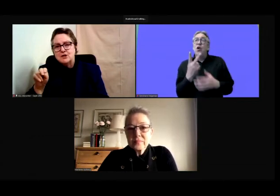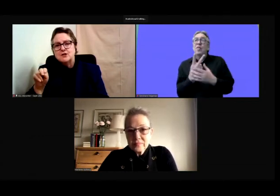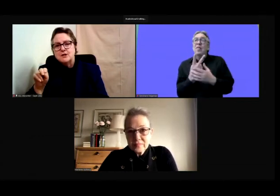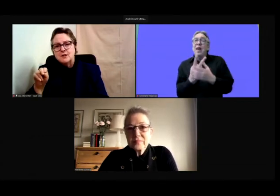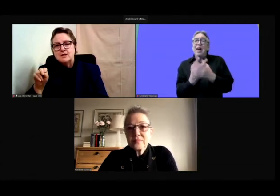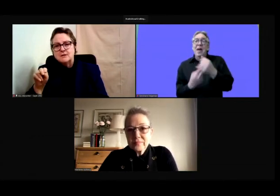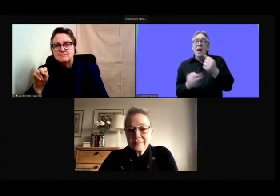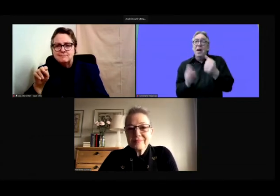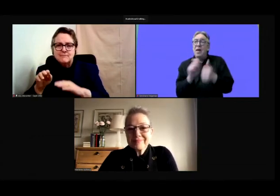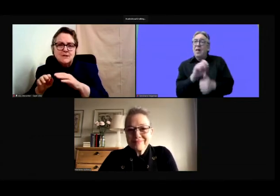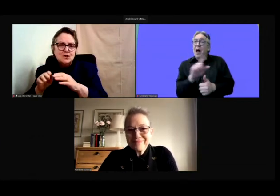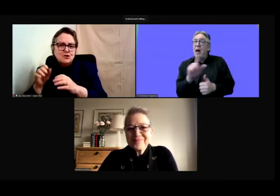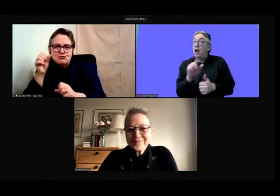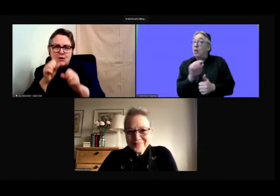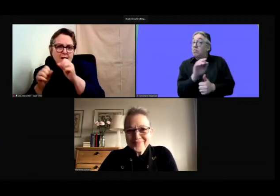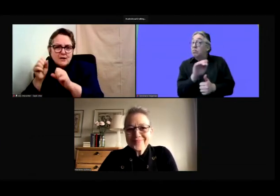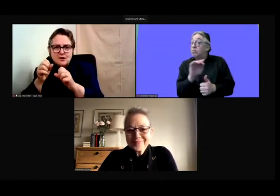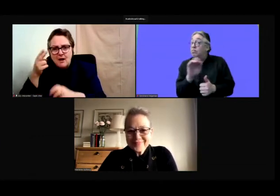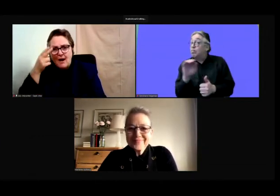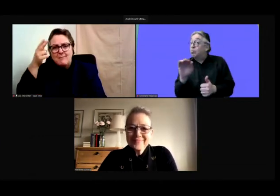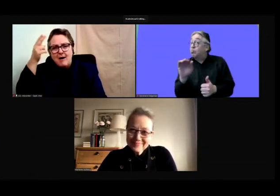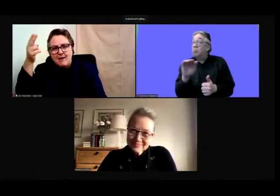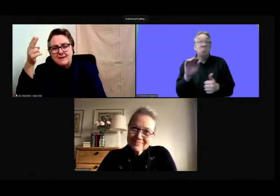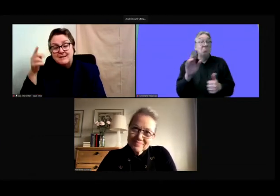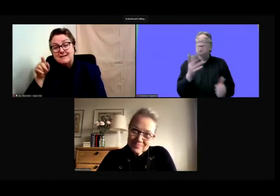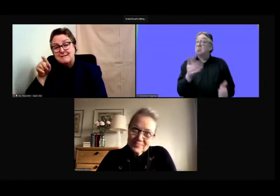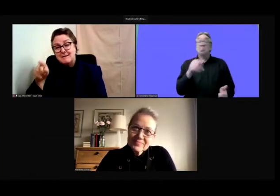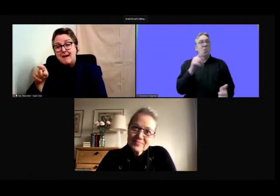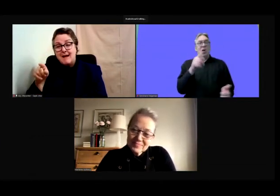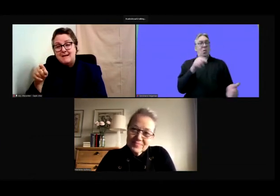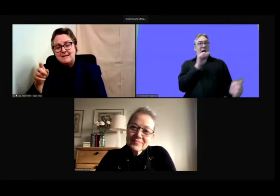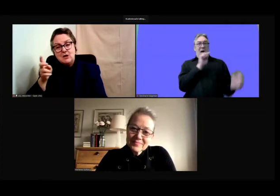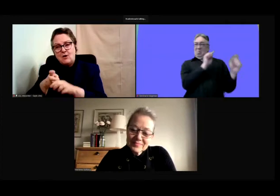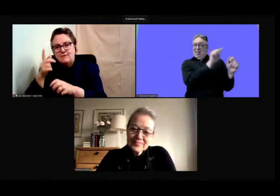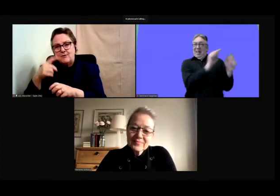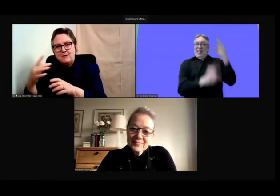find really hard to relate to my data.